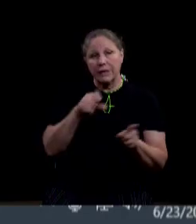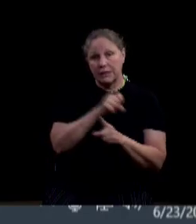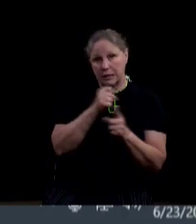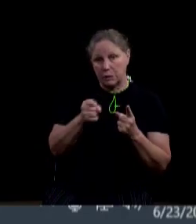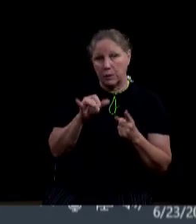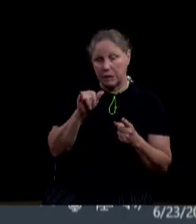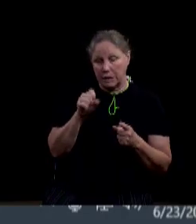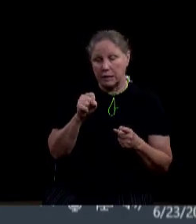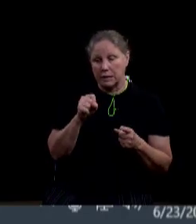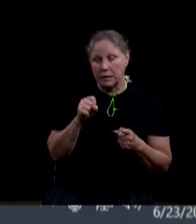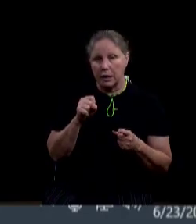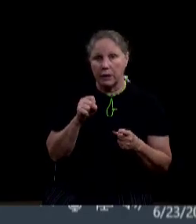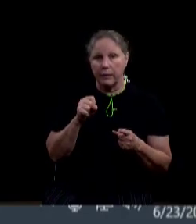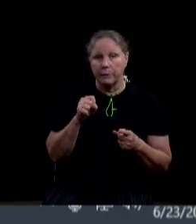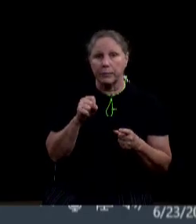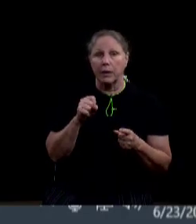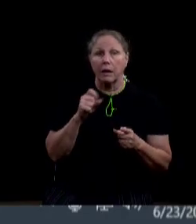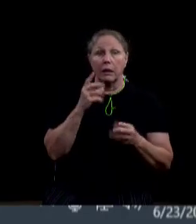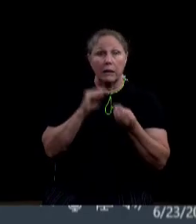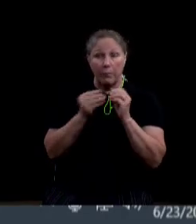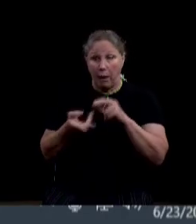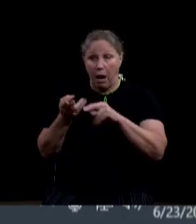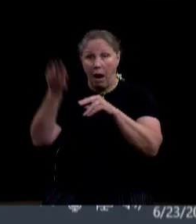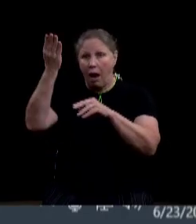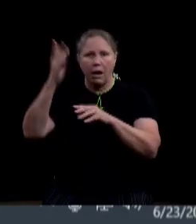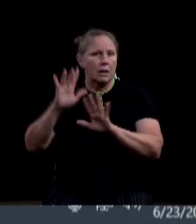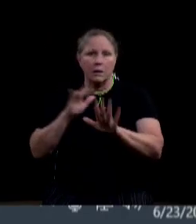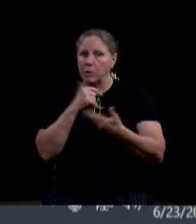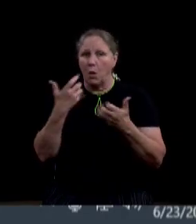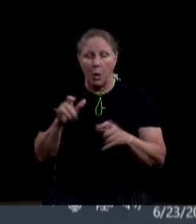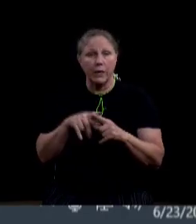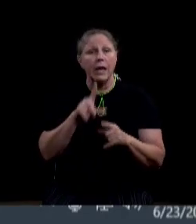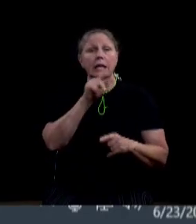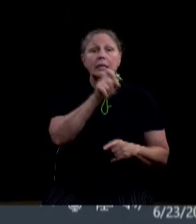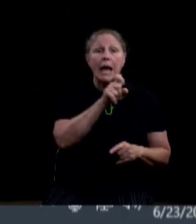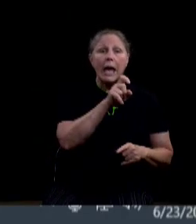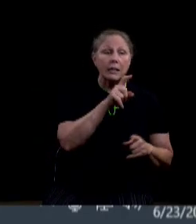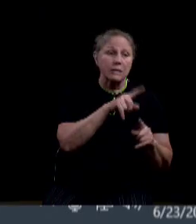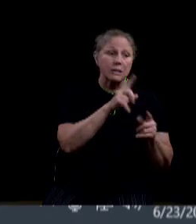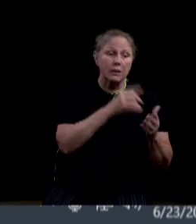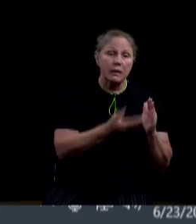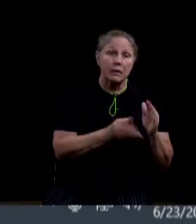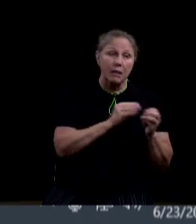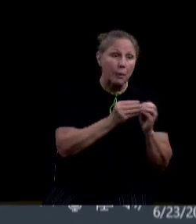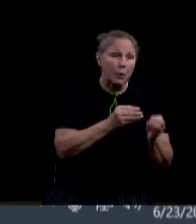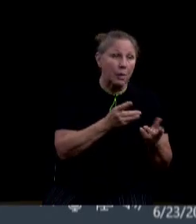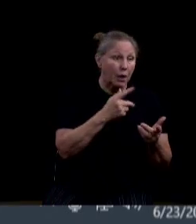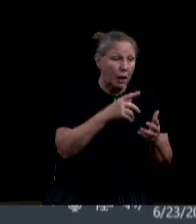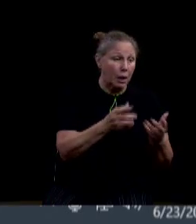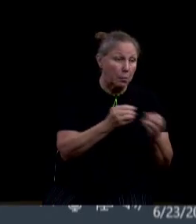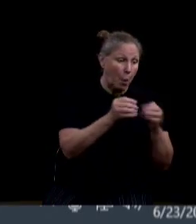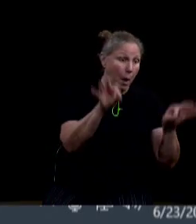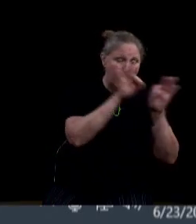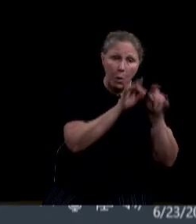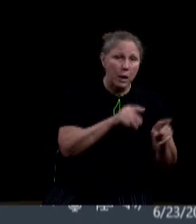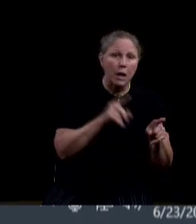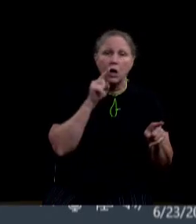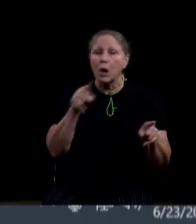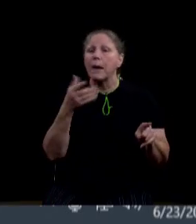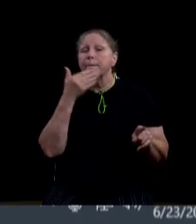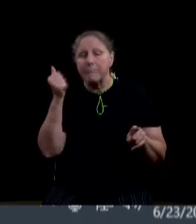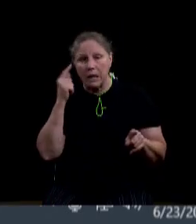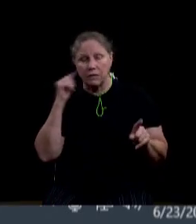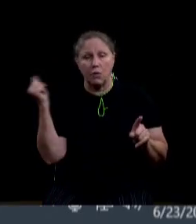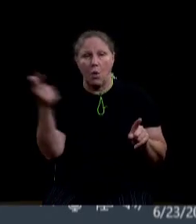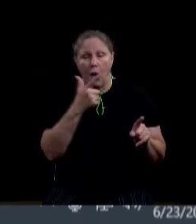And the tactical adjustment for this community is to look at what are best practices. And Dr. Berner also said